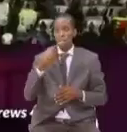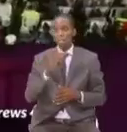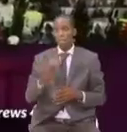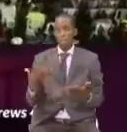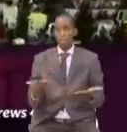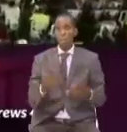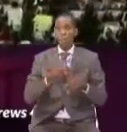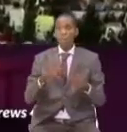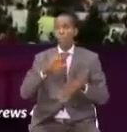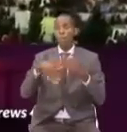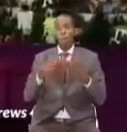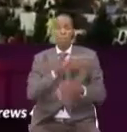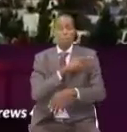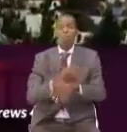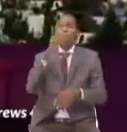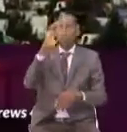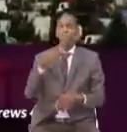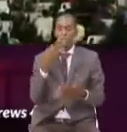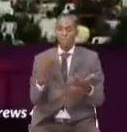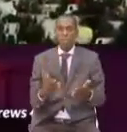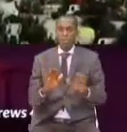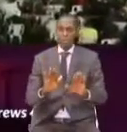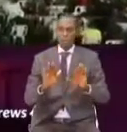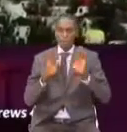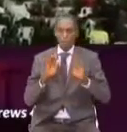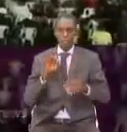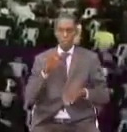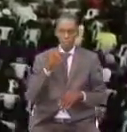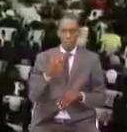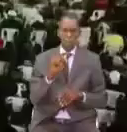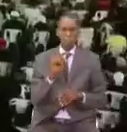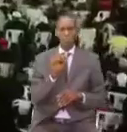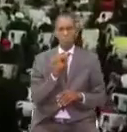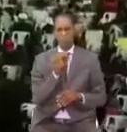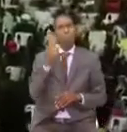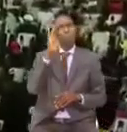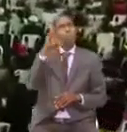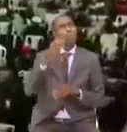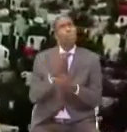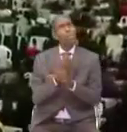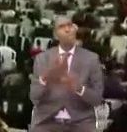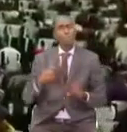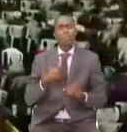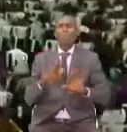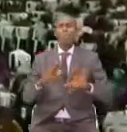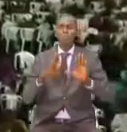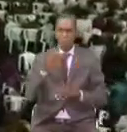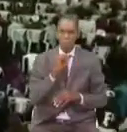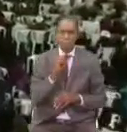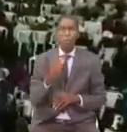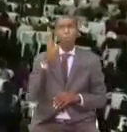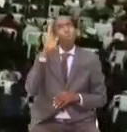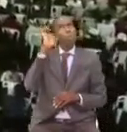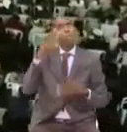talking unto it. It says, fear thou not. Will he save me? Fear thou not. Will he heal me? Fear thou